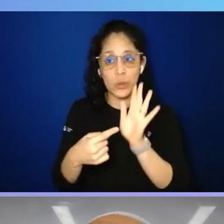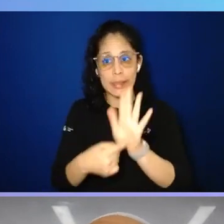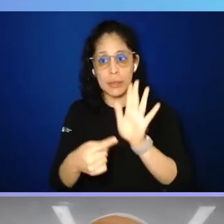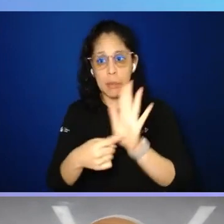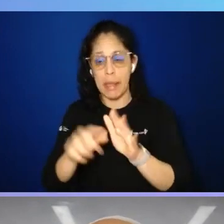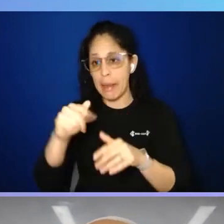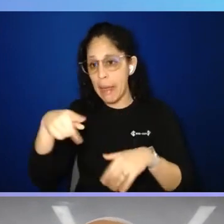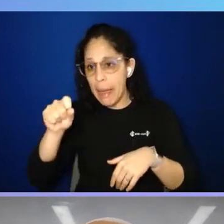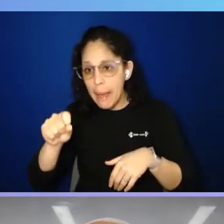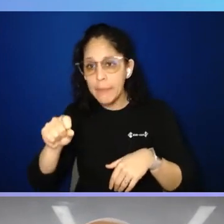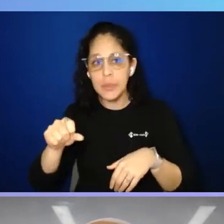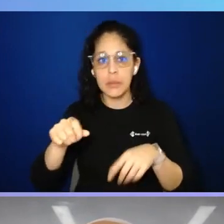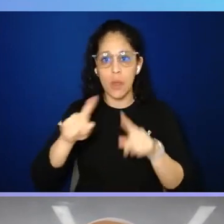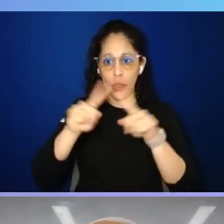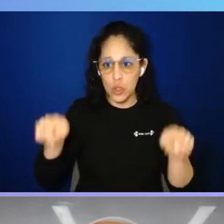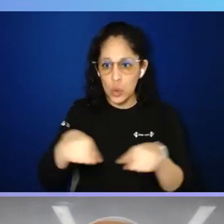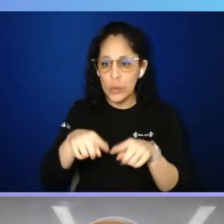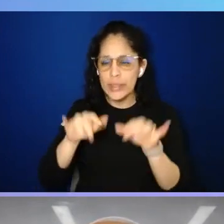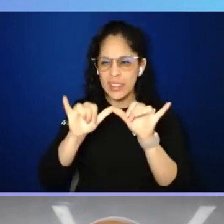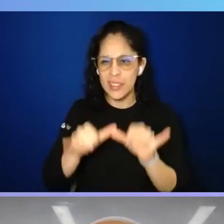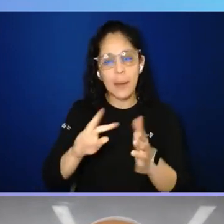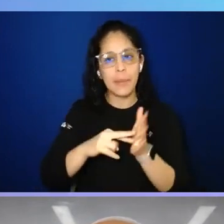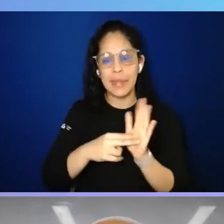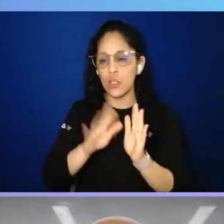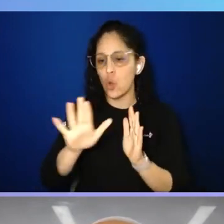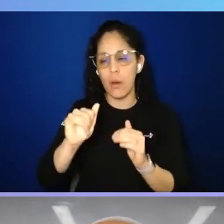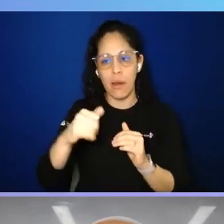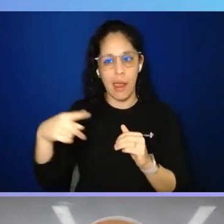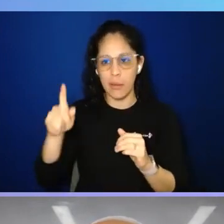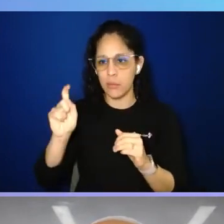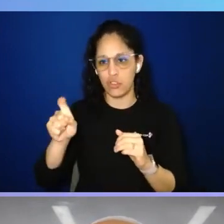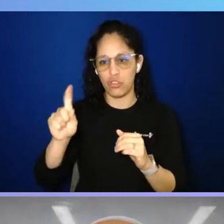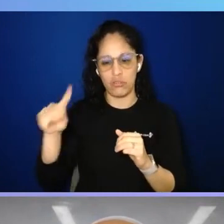form factors, your app should just adapt well.